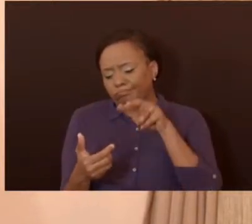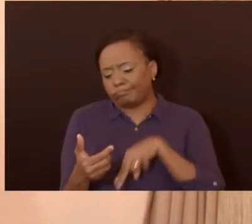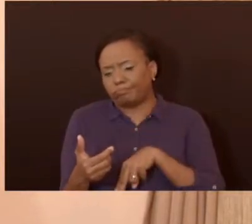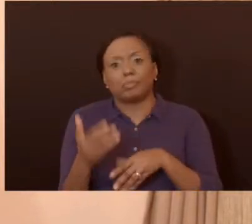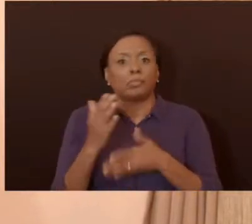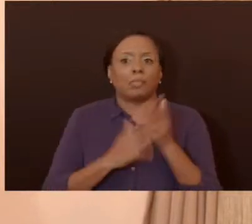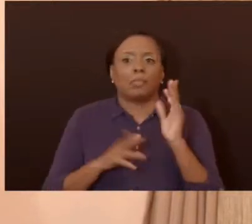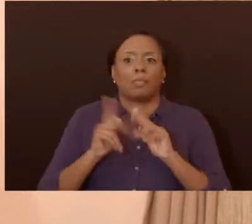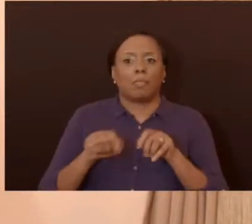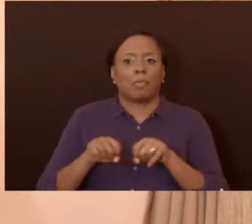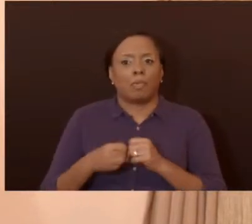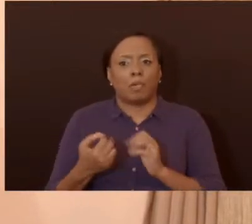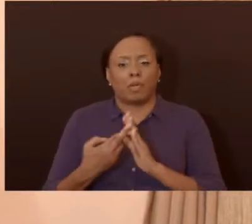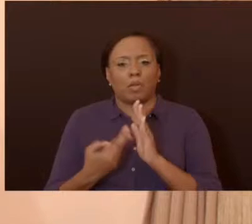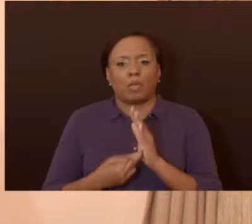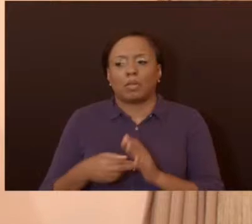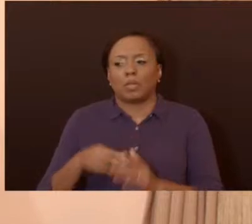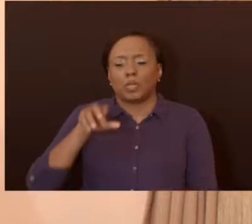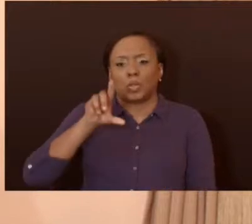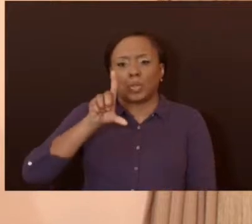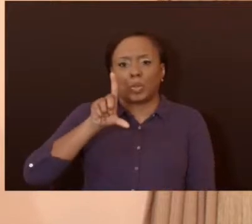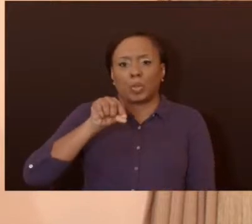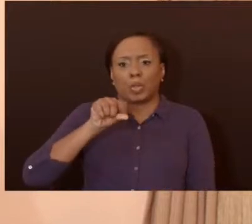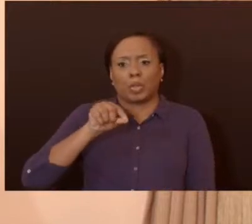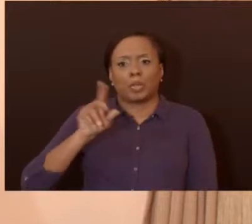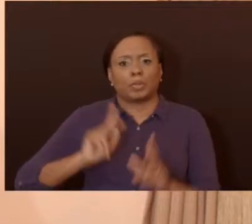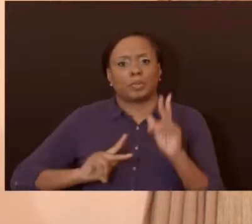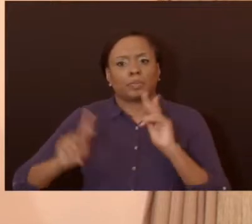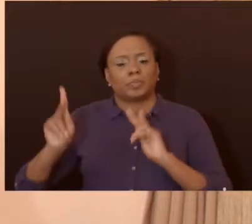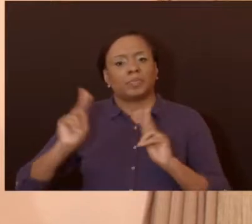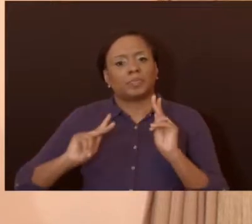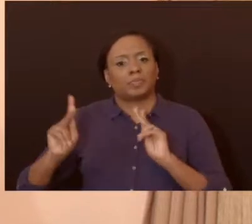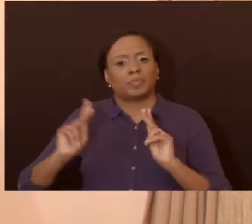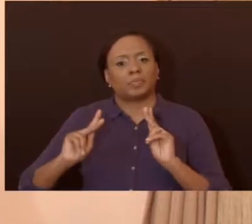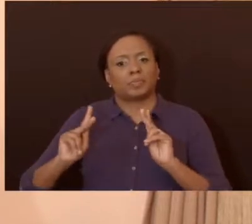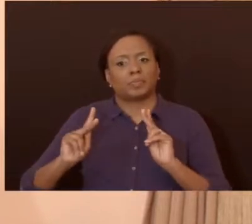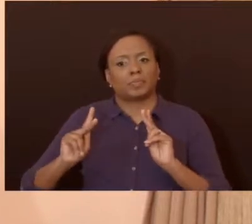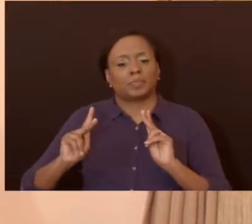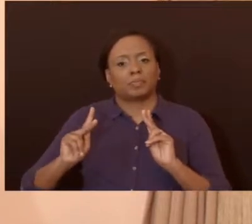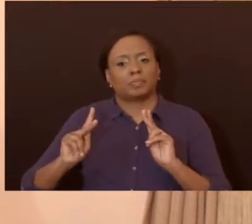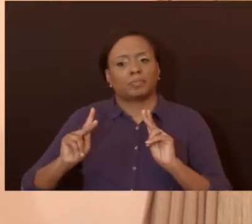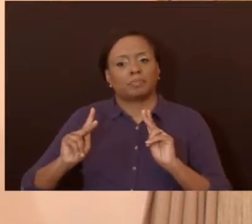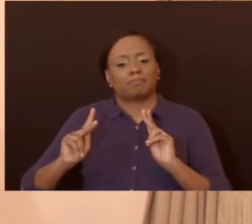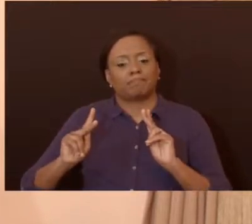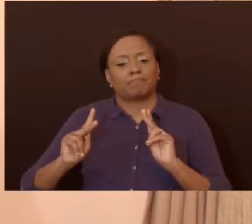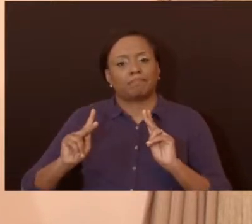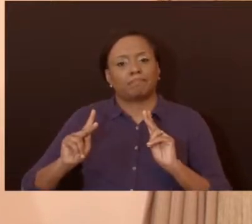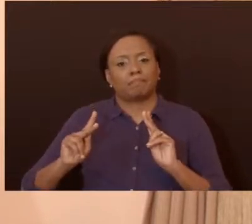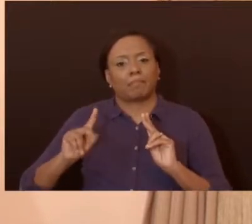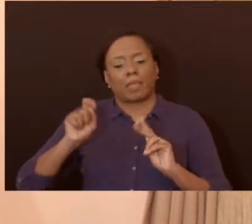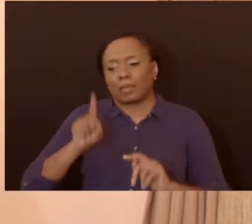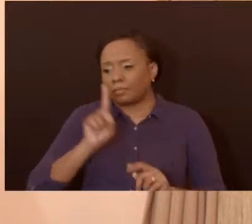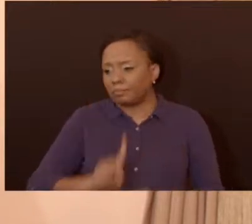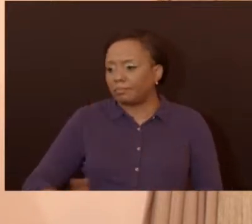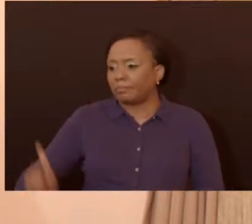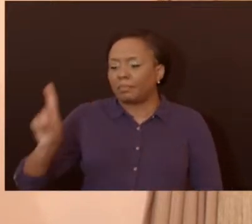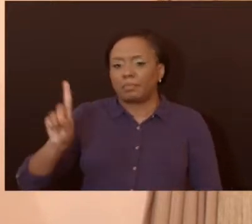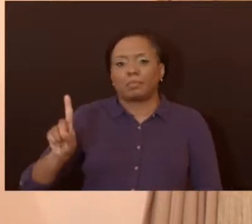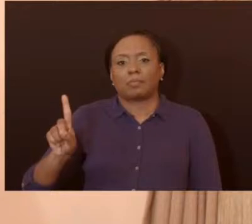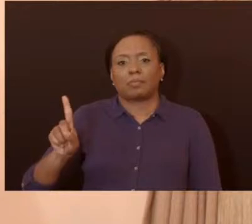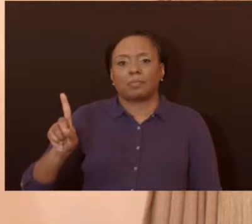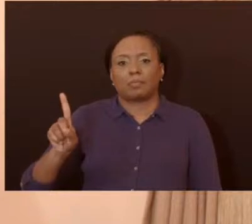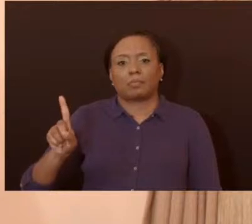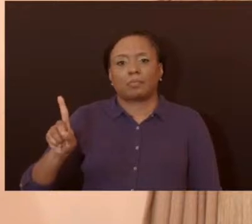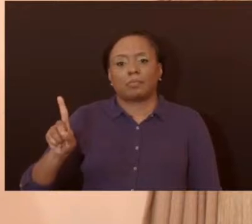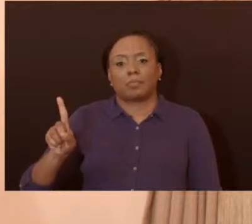breaches. In fact, we had a total of 20 persons that court cases that were adjudicated. There was one breach